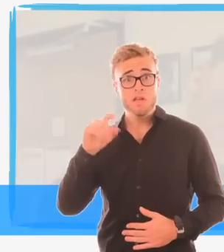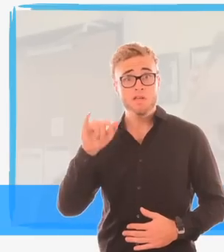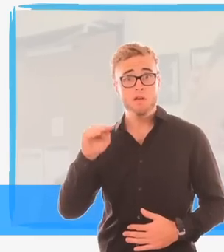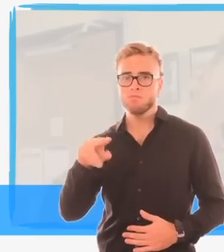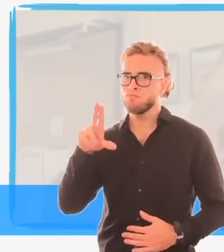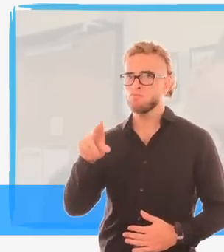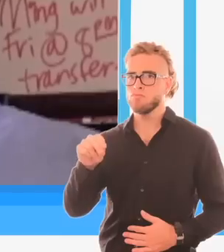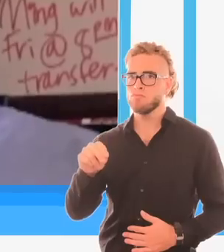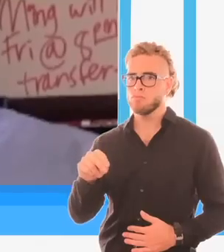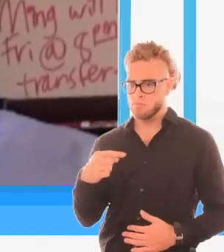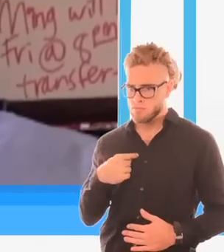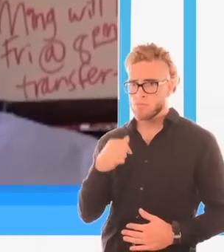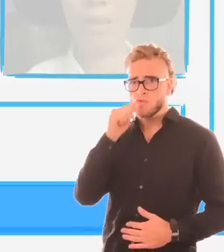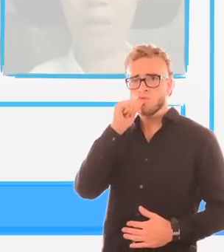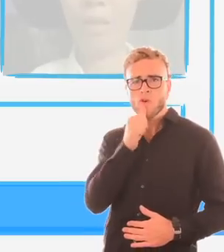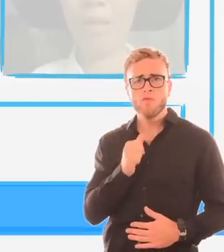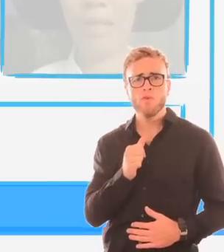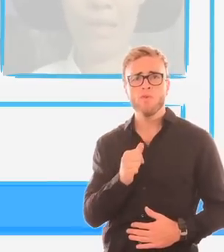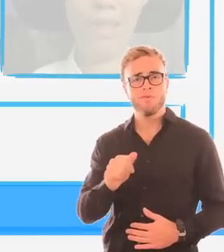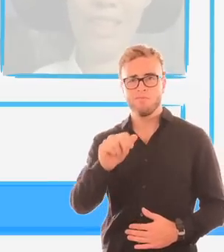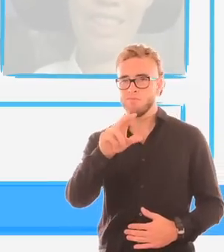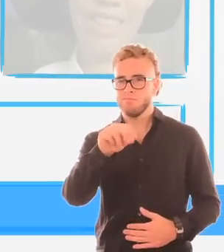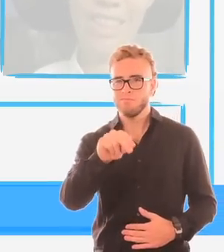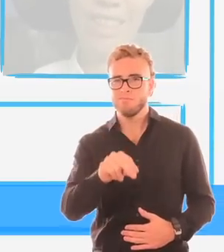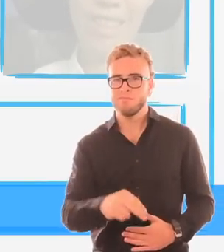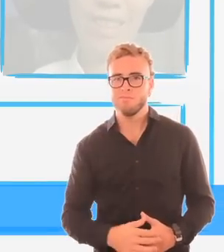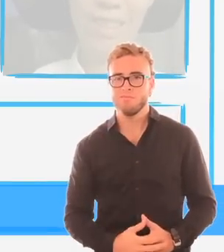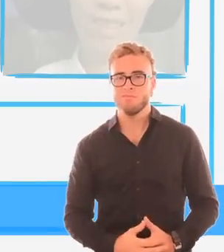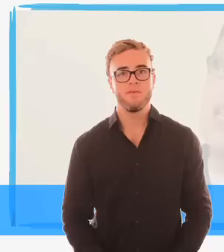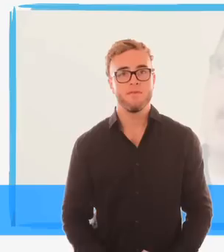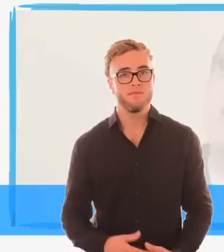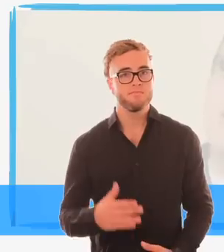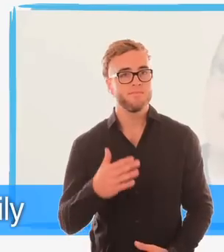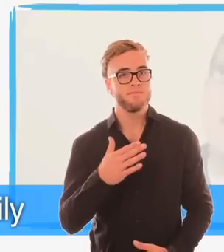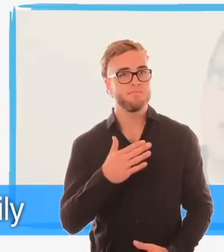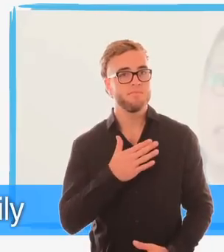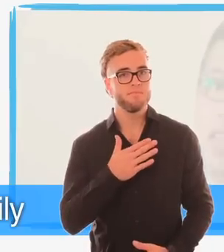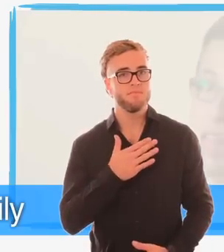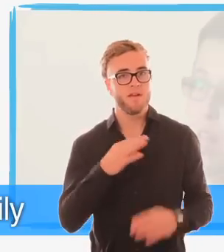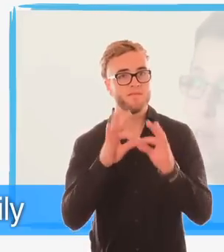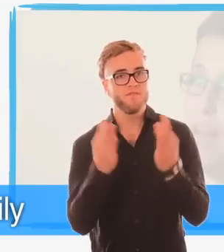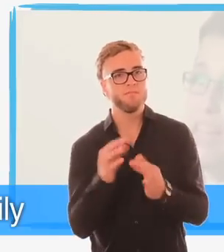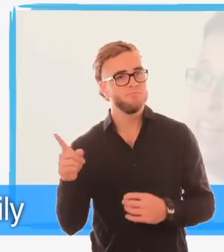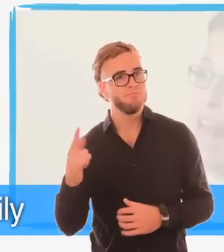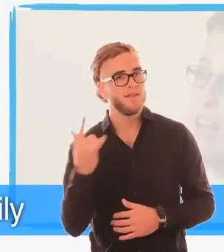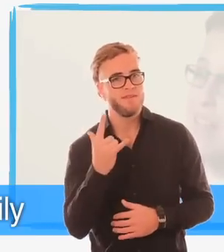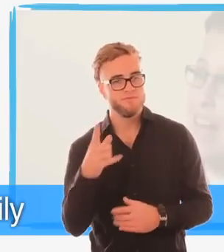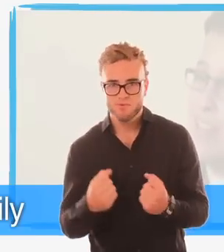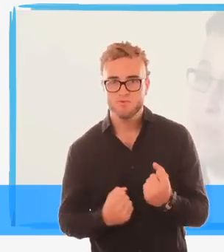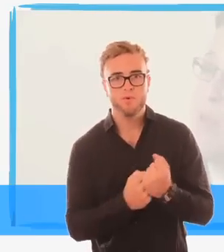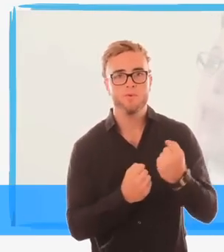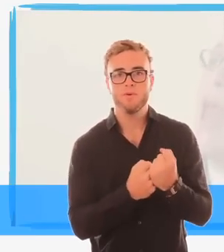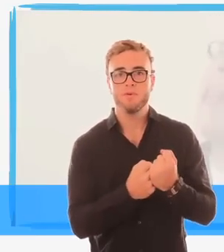I don't suffer. I don't suffer. I don't suffer. I've got a very loving and supporting